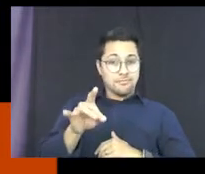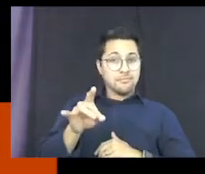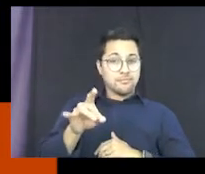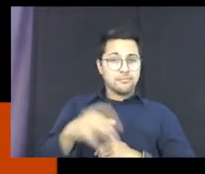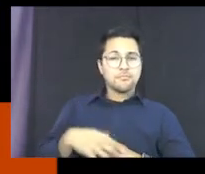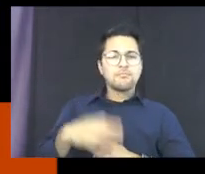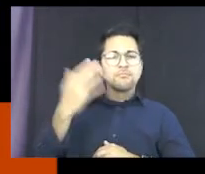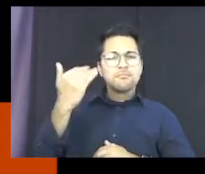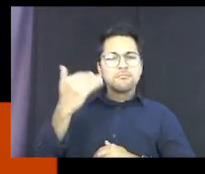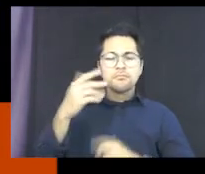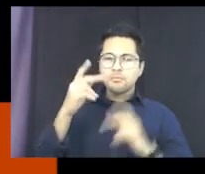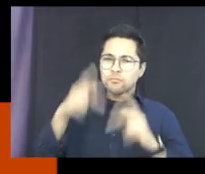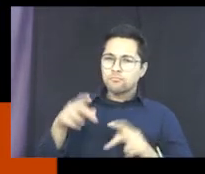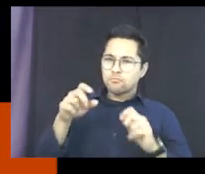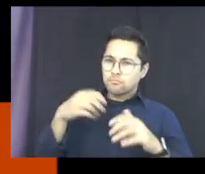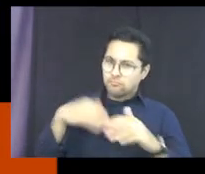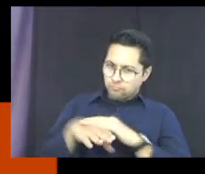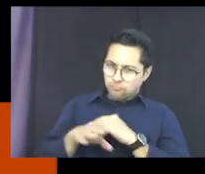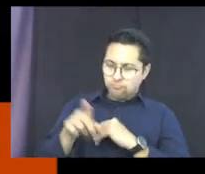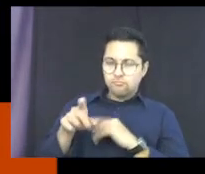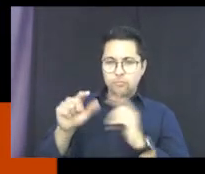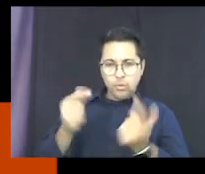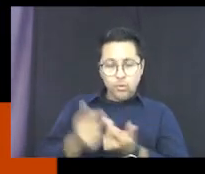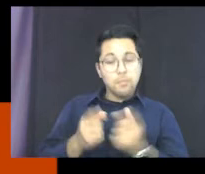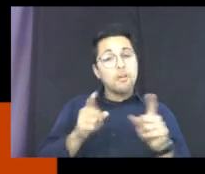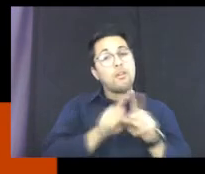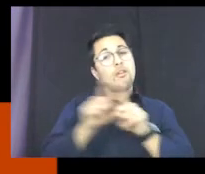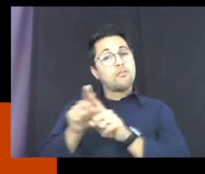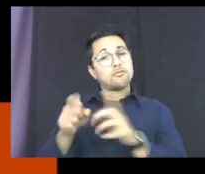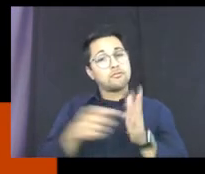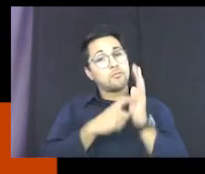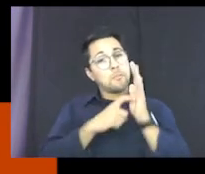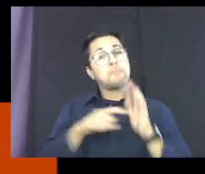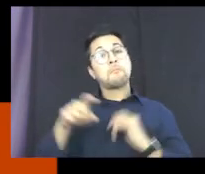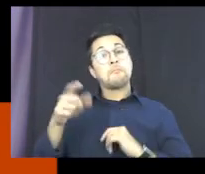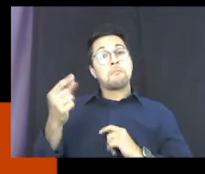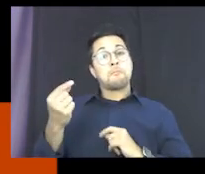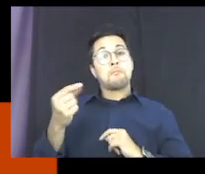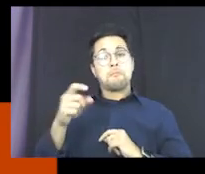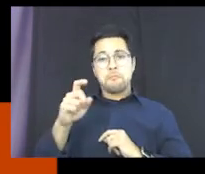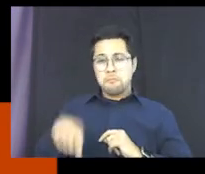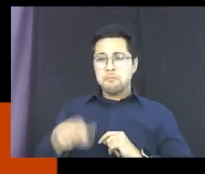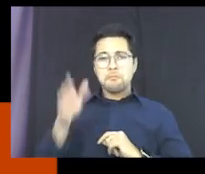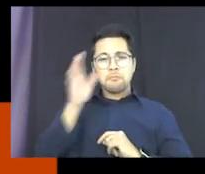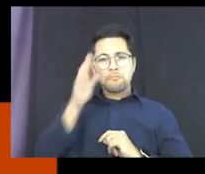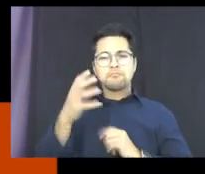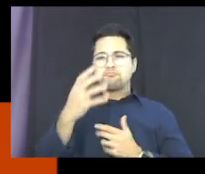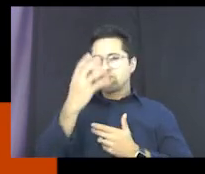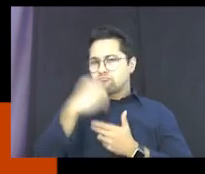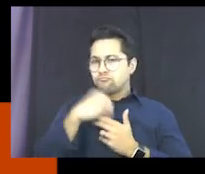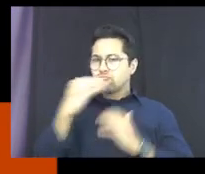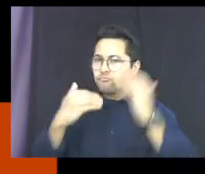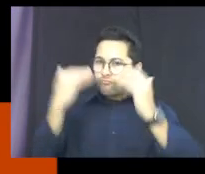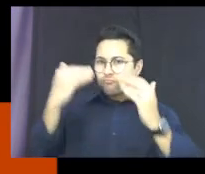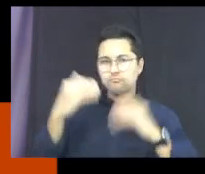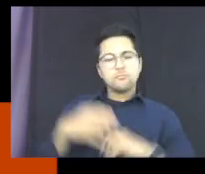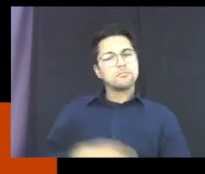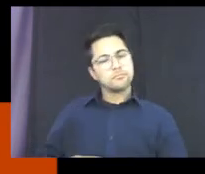in order for a person to enter the group, and the requirement that you must be an autistic adult in order to